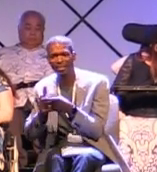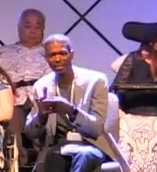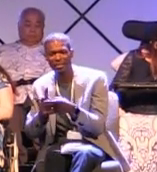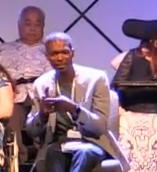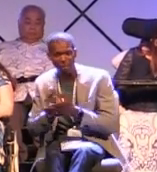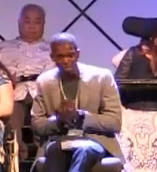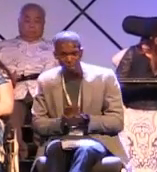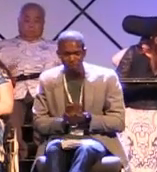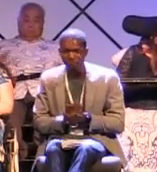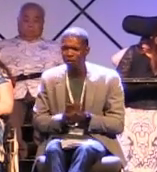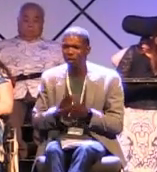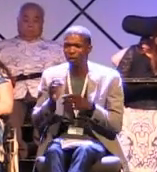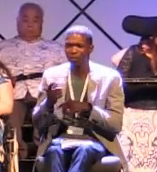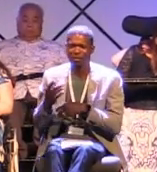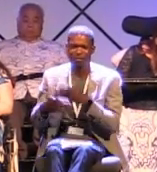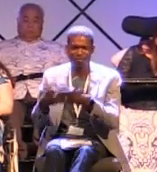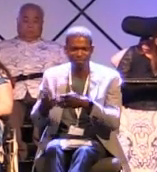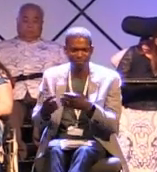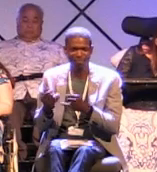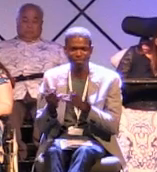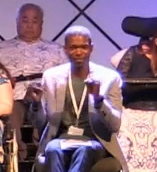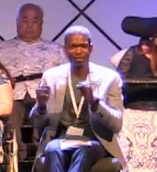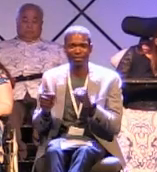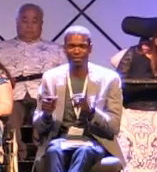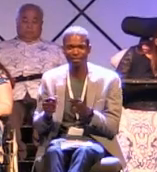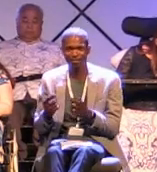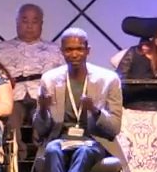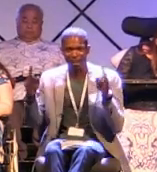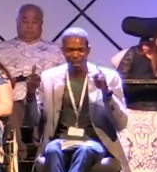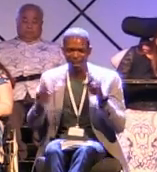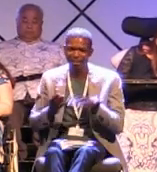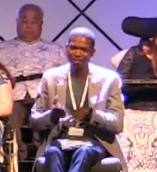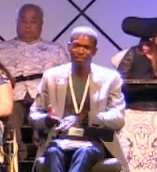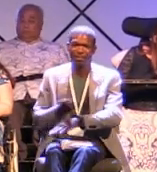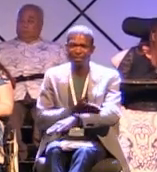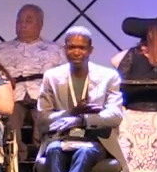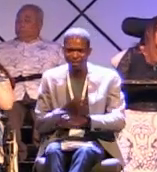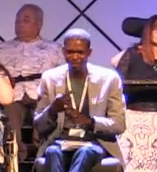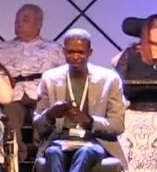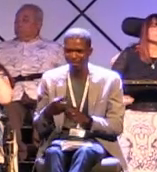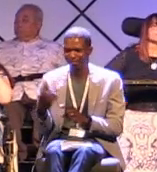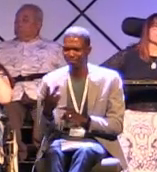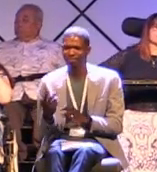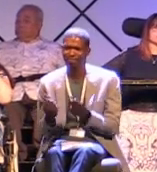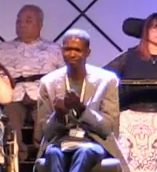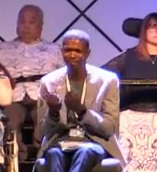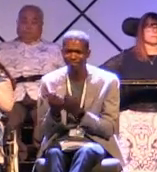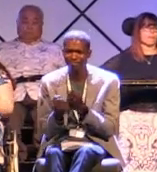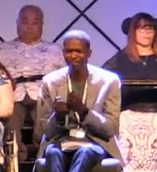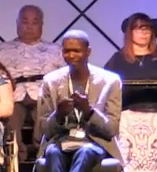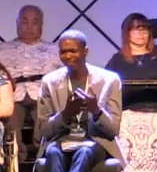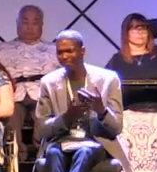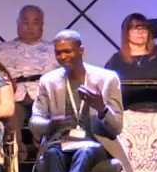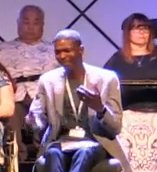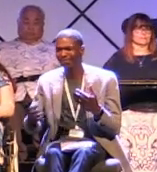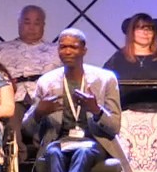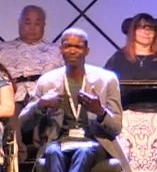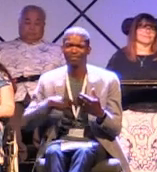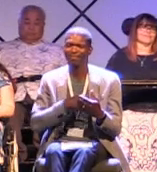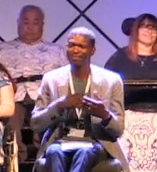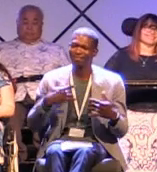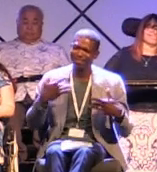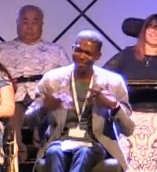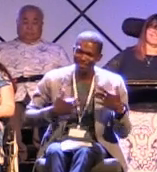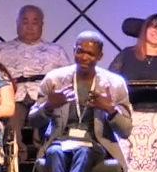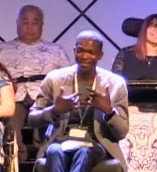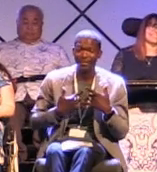independence grow with Trevi by his side, and we are so excited to see what life has in store for this wonderful team. Presenting Trevi